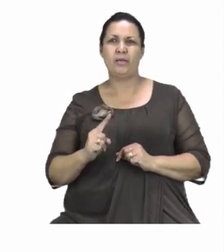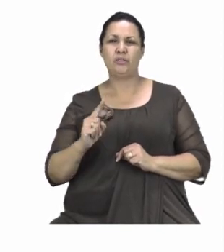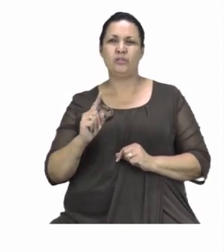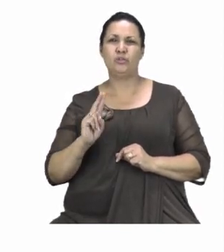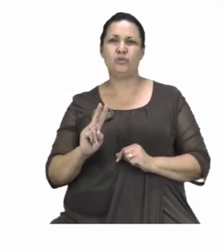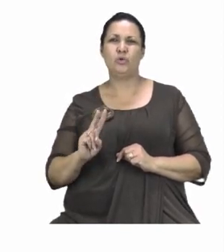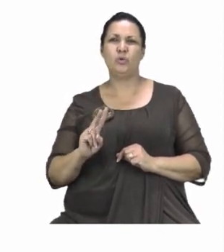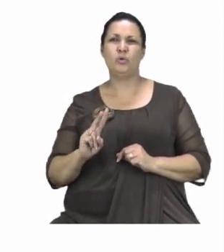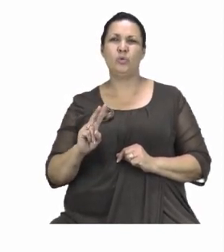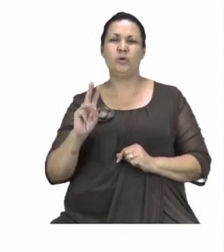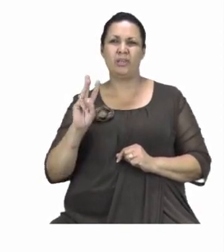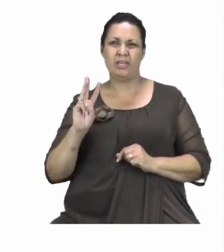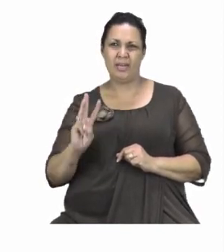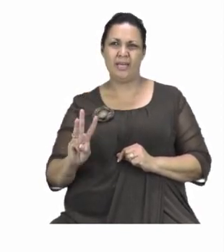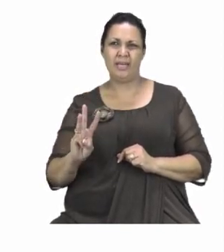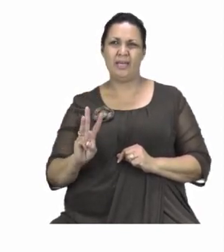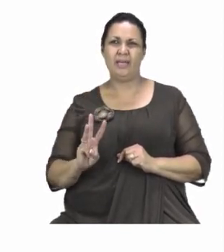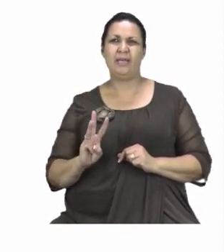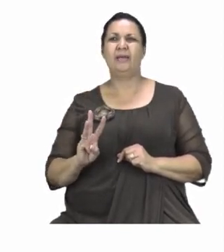3.